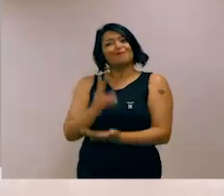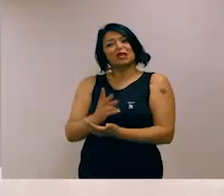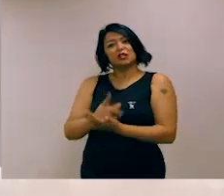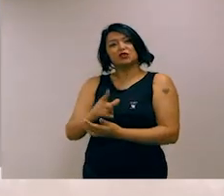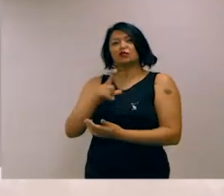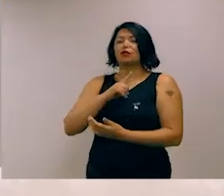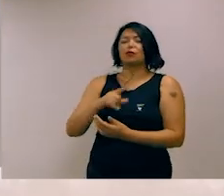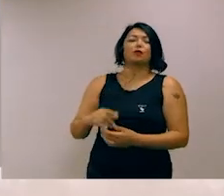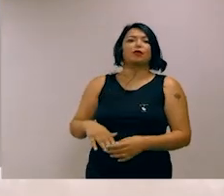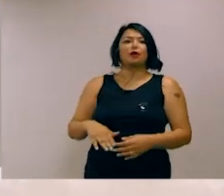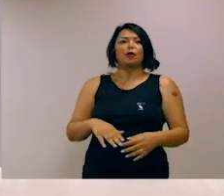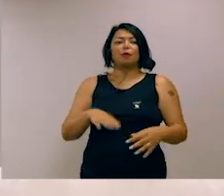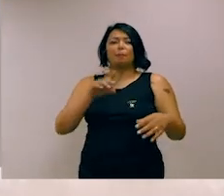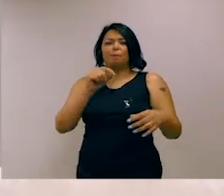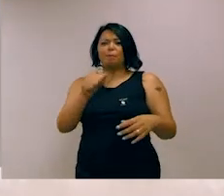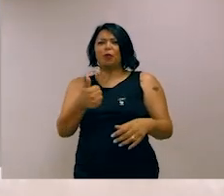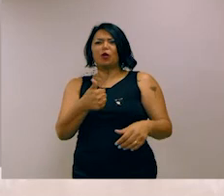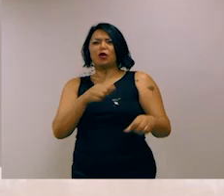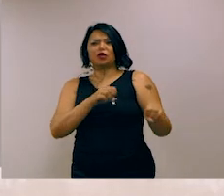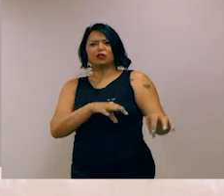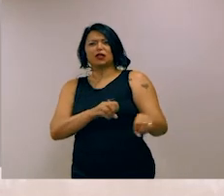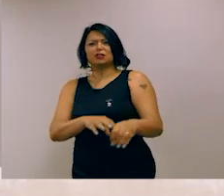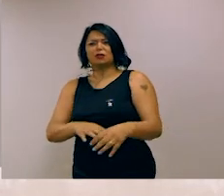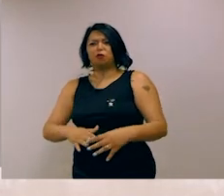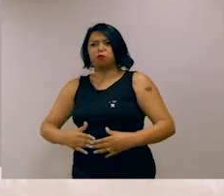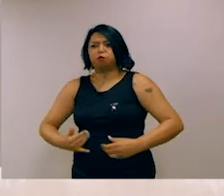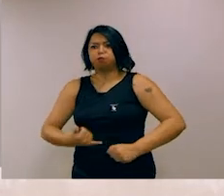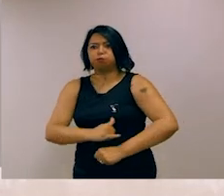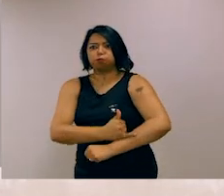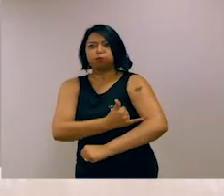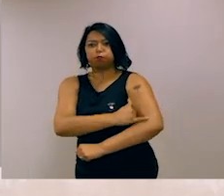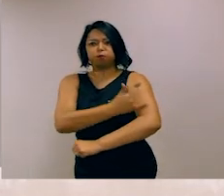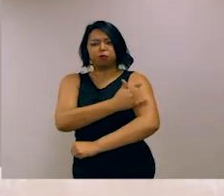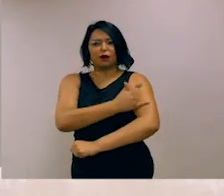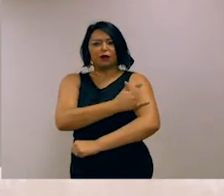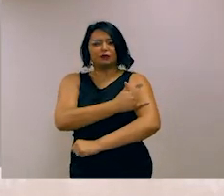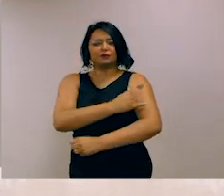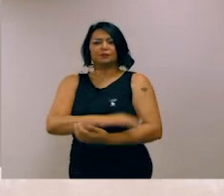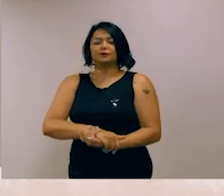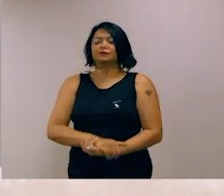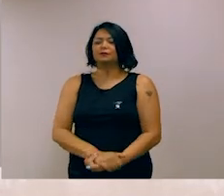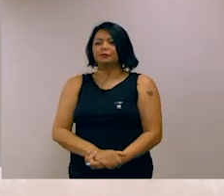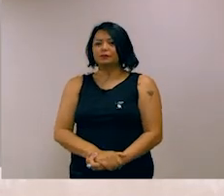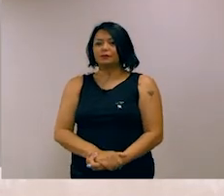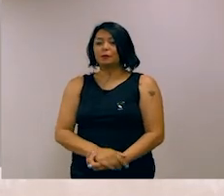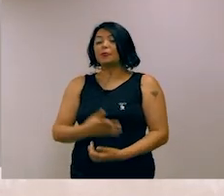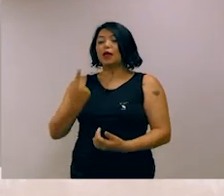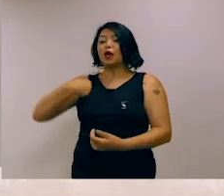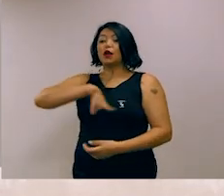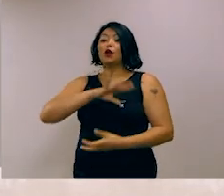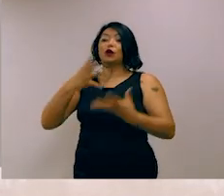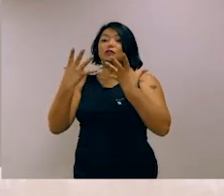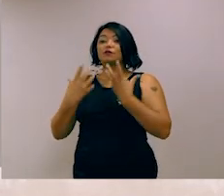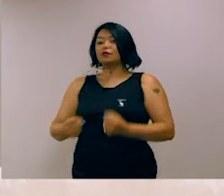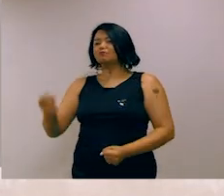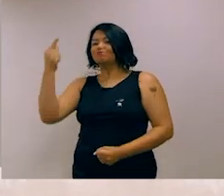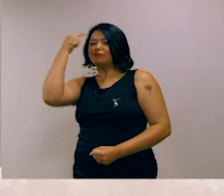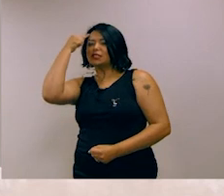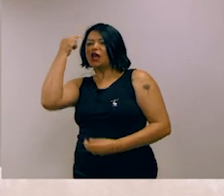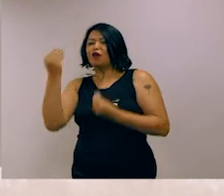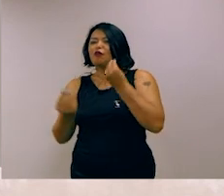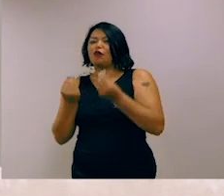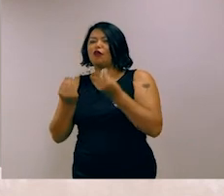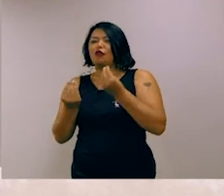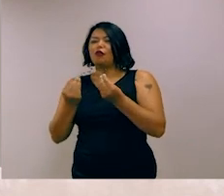obesity, then still there are probably more practical ways of treating obesity than by the levels